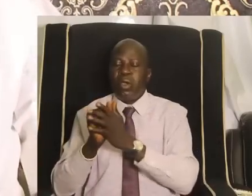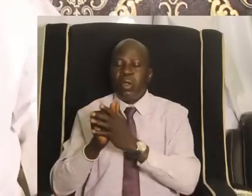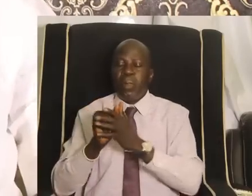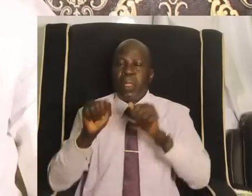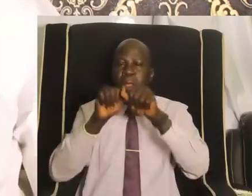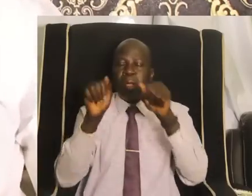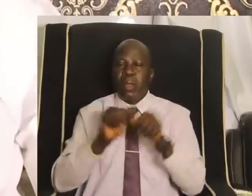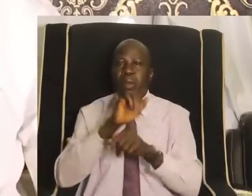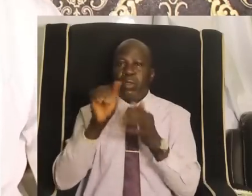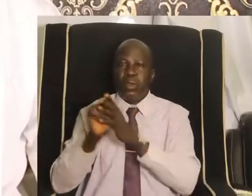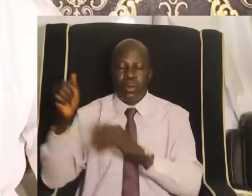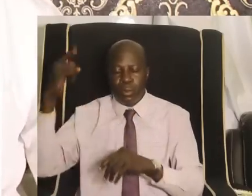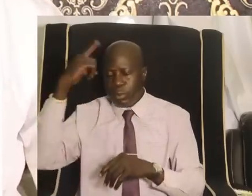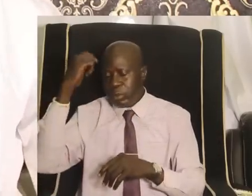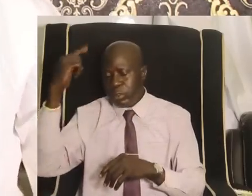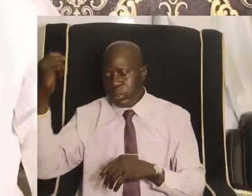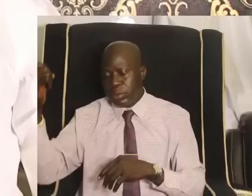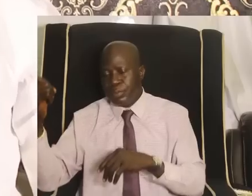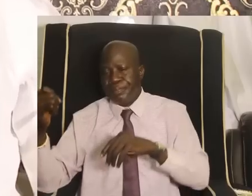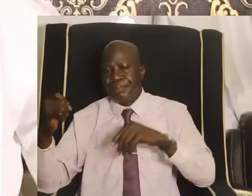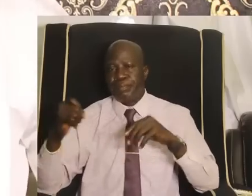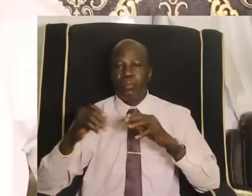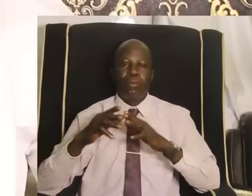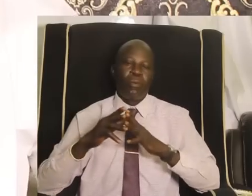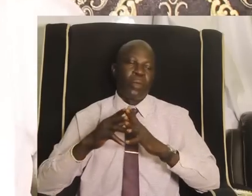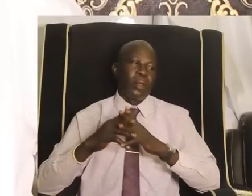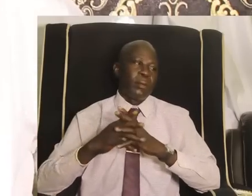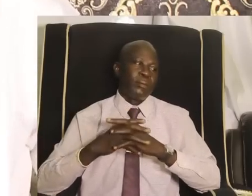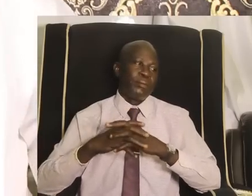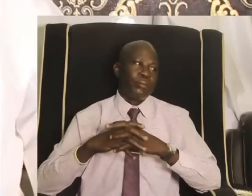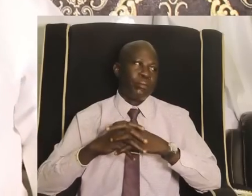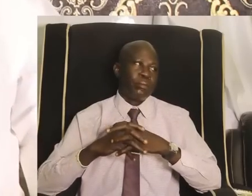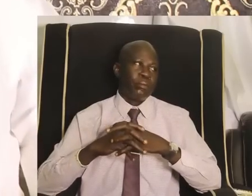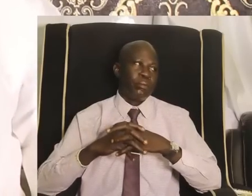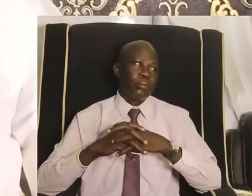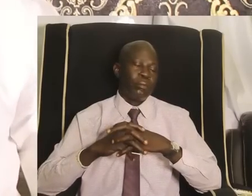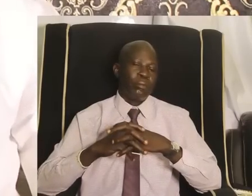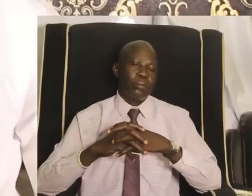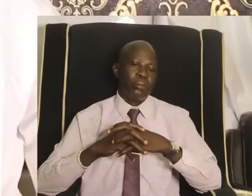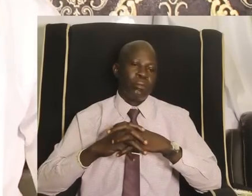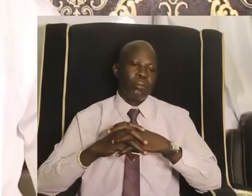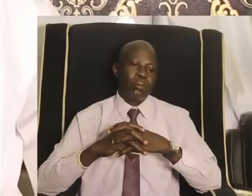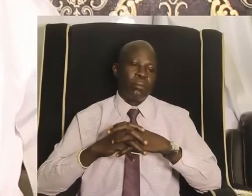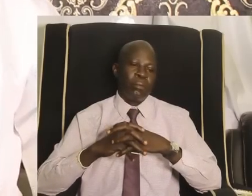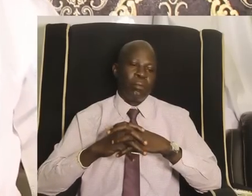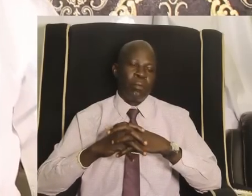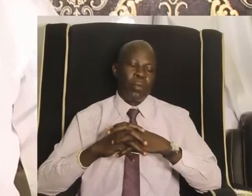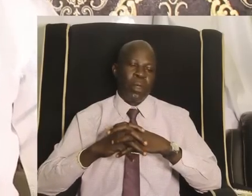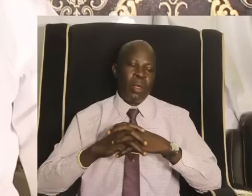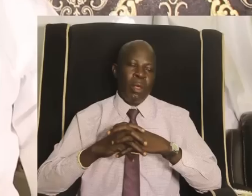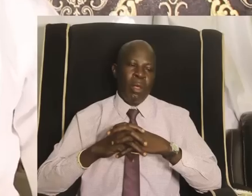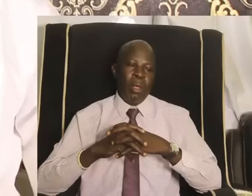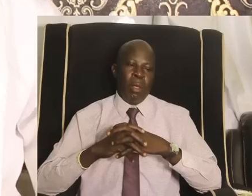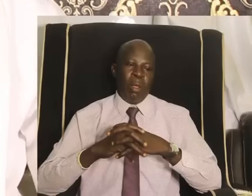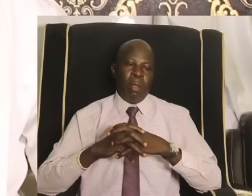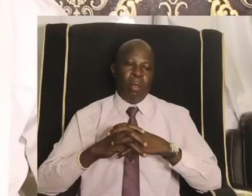Ọ̀tọ̀ọ̀tọ̀ iṣẹ́ lolúwa. We are going to do different tasks. Èmi á dẹ̀ jẹ iṣẹ́ náà. And how would they write the message? Bẹ́ẹ̀ ni olúwa fi iṣẹ́ rán mi. And yet the Lord sent me a special message. Oníkì fún